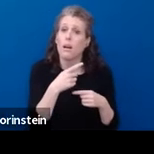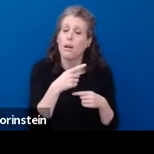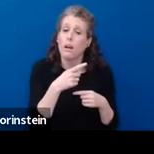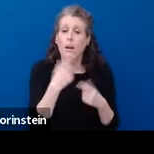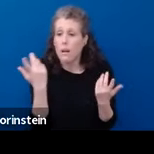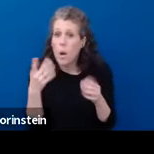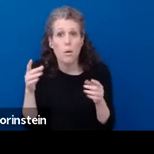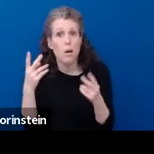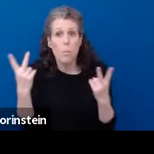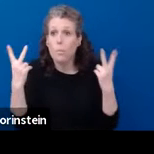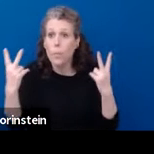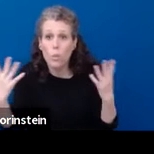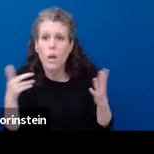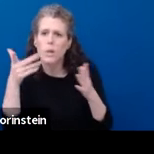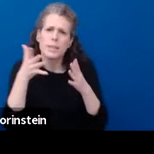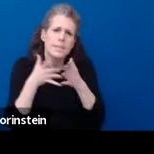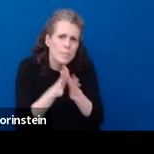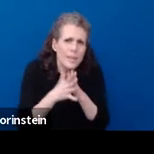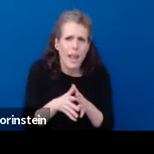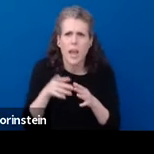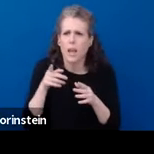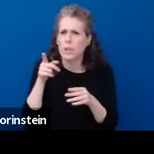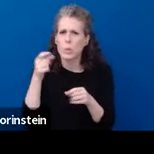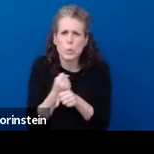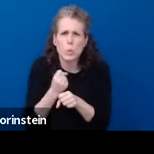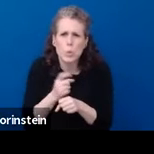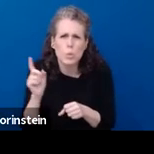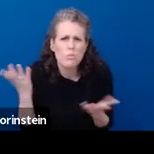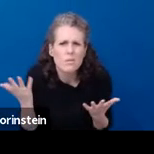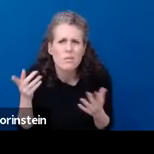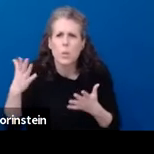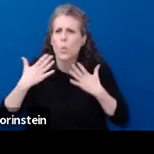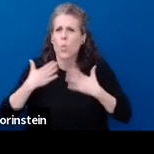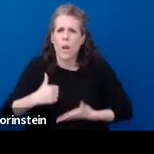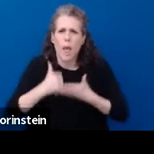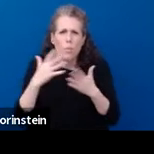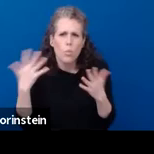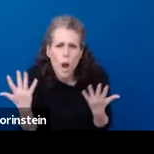want to do and why you want to help to improve what you do, maybe